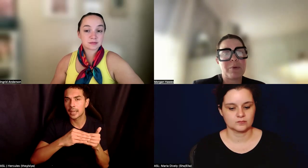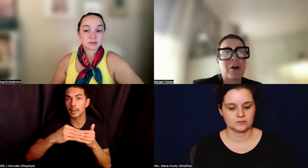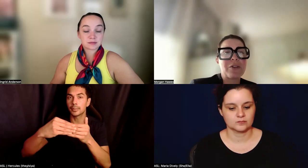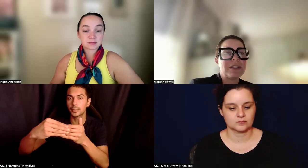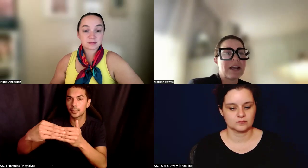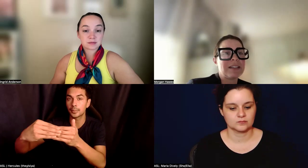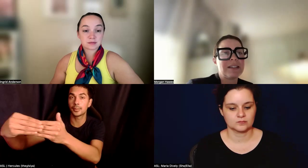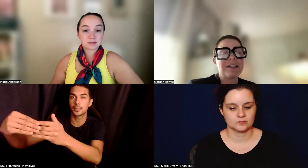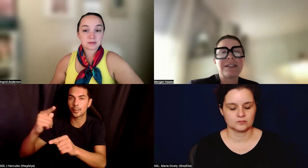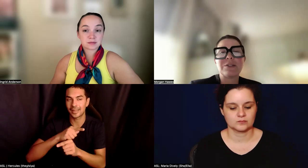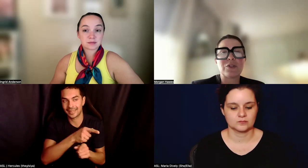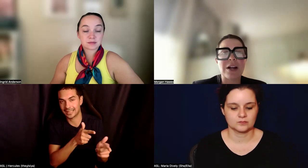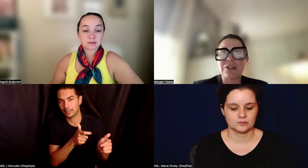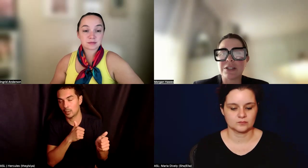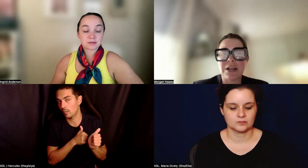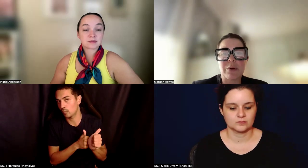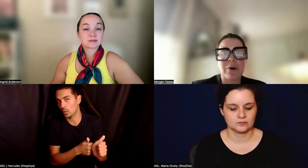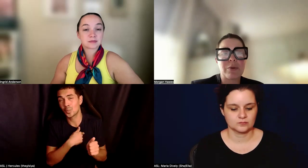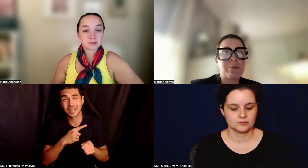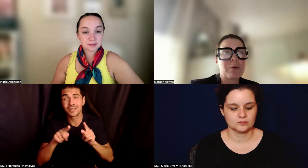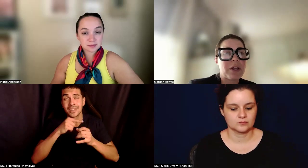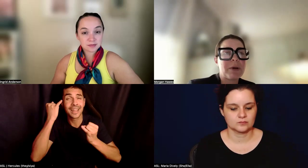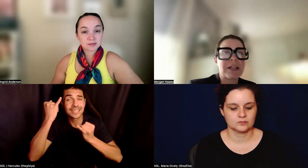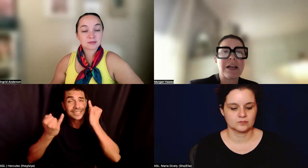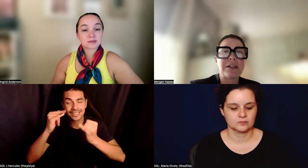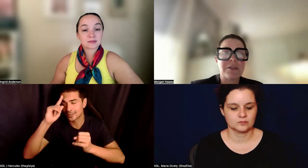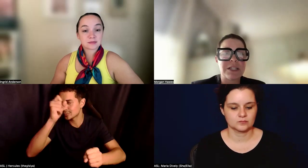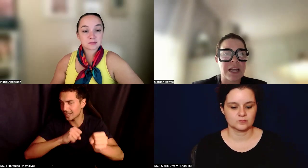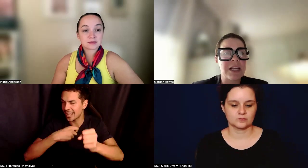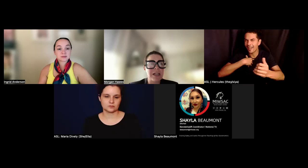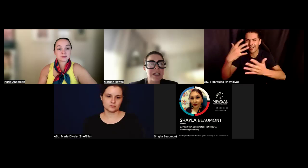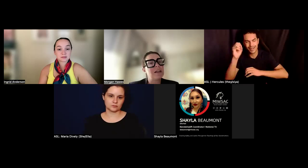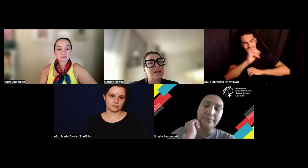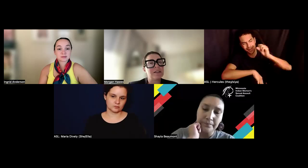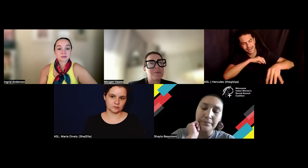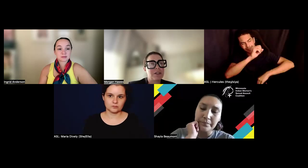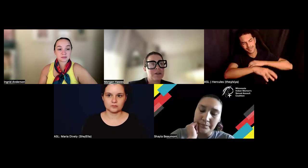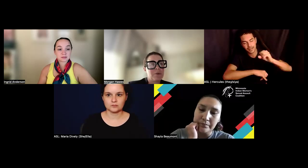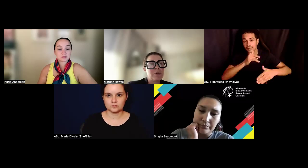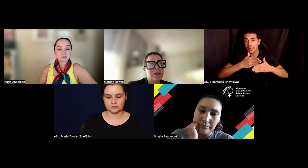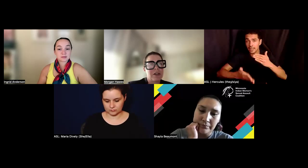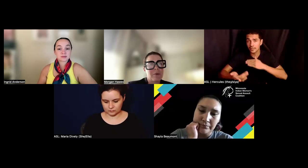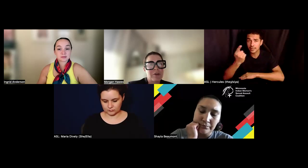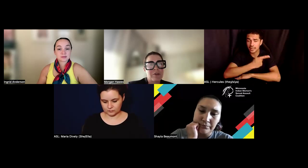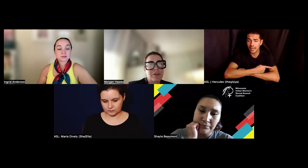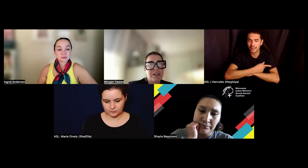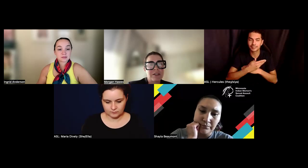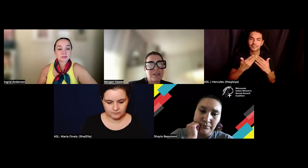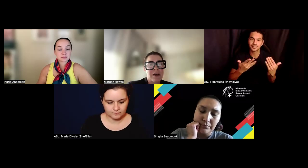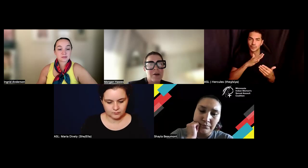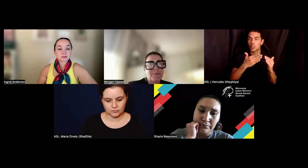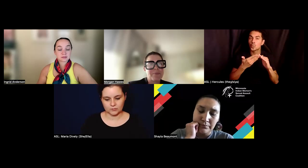come up with all these ideas and strategies that we want to employ, but at the end of the day, it's up to the community, whether